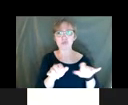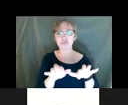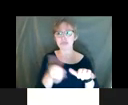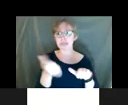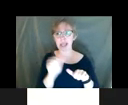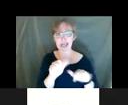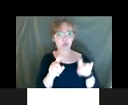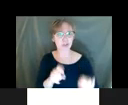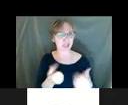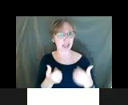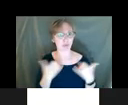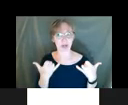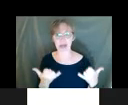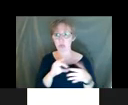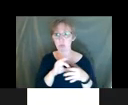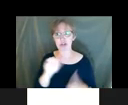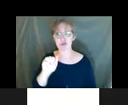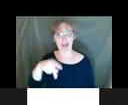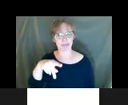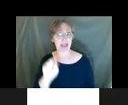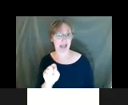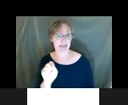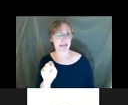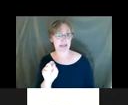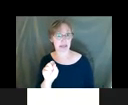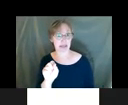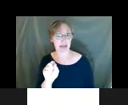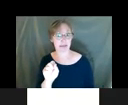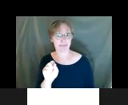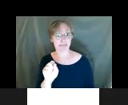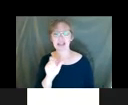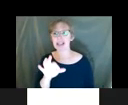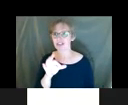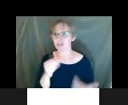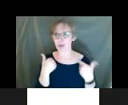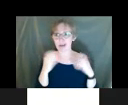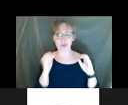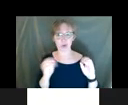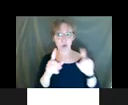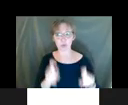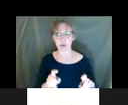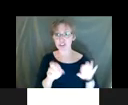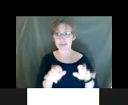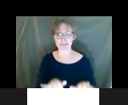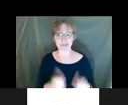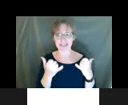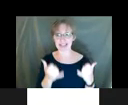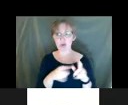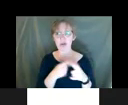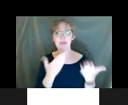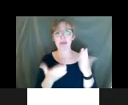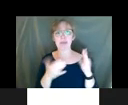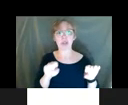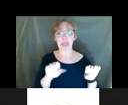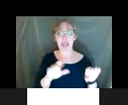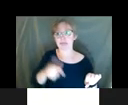related questions. And we'll address those if they come in. But if we don't get any APS questions, perhaps we could switch gears back to JoAnne